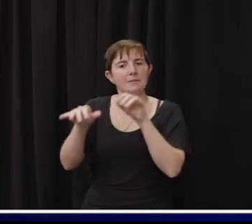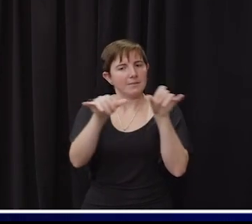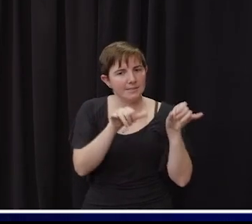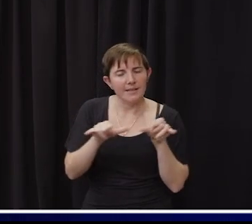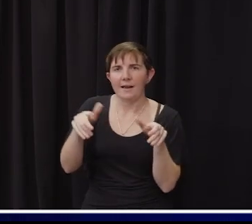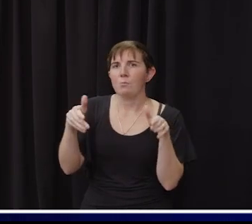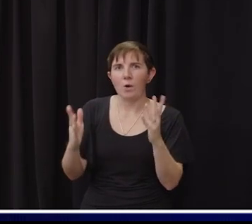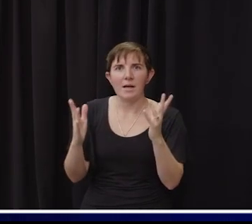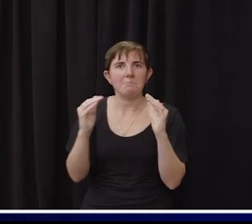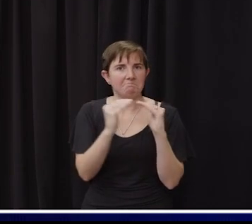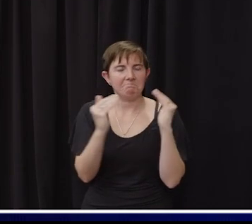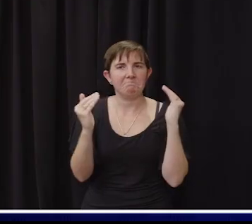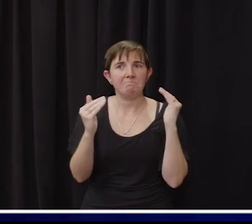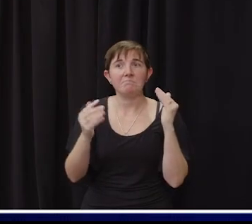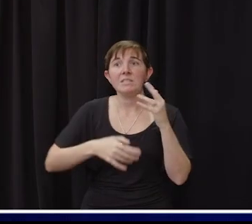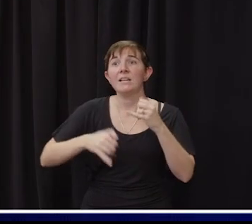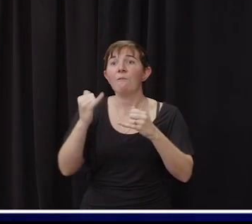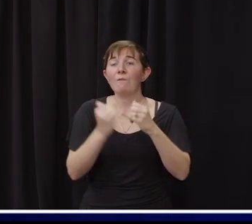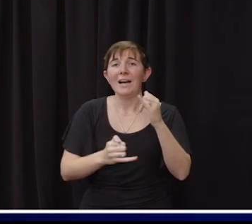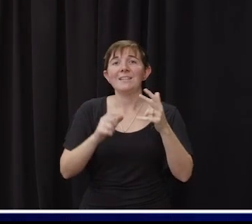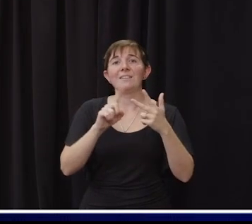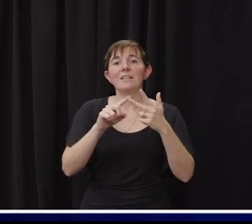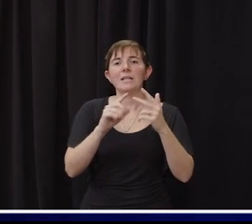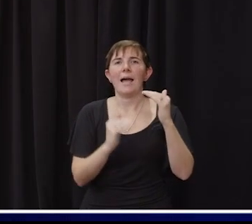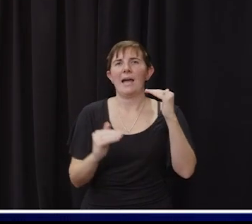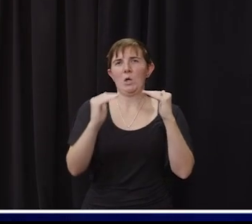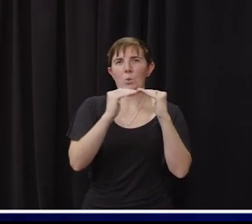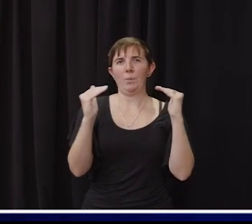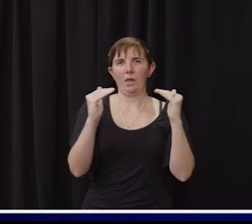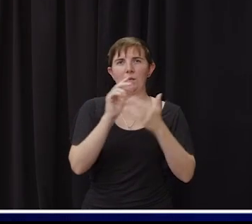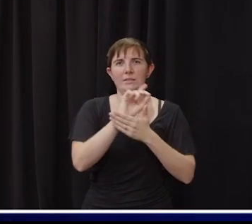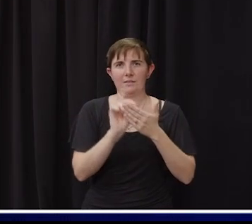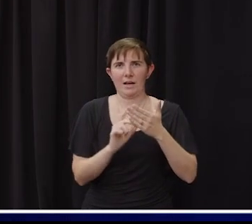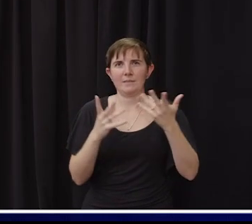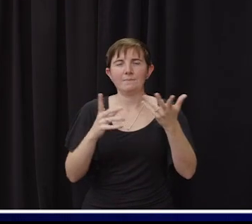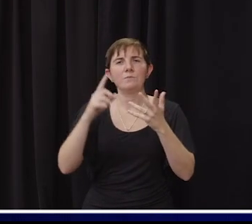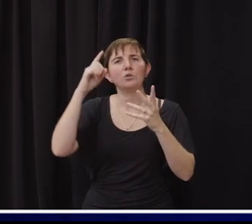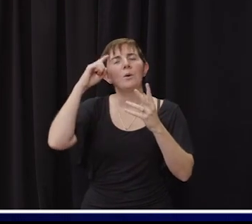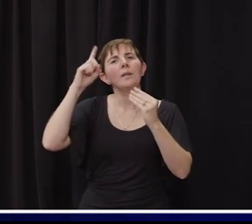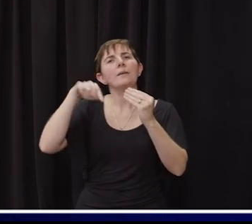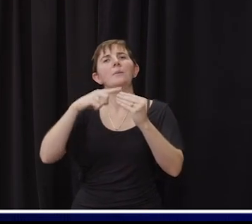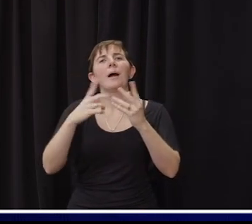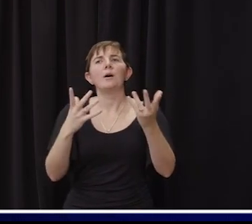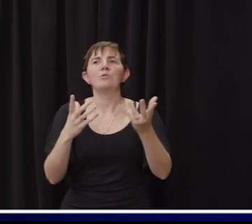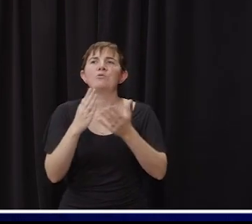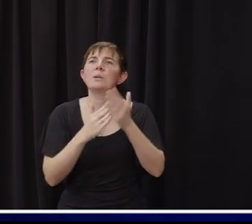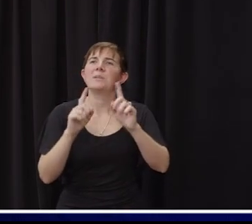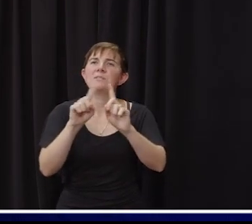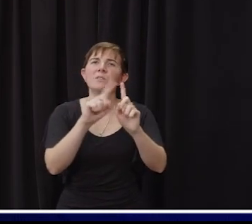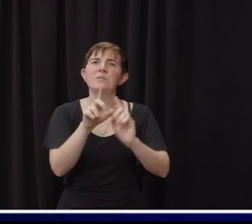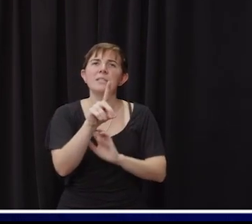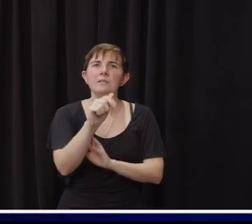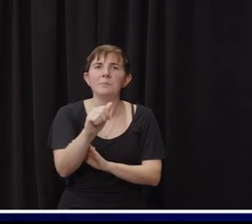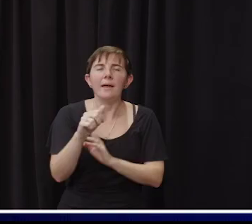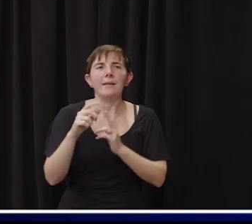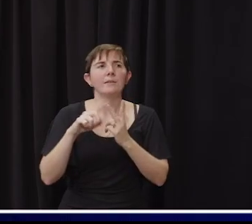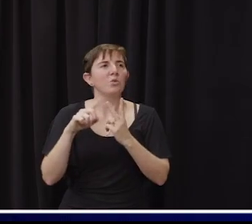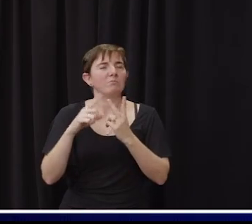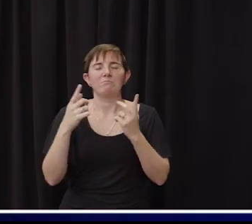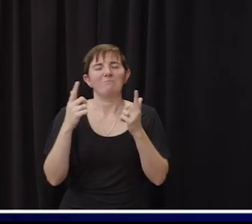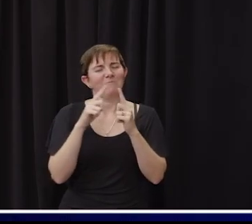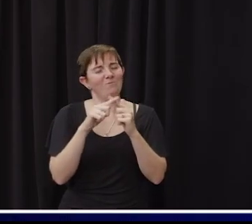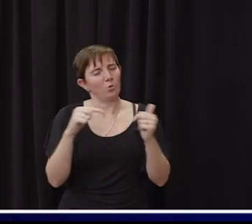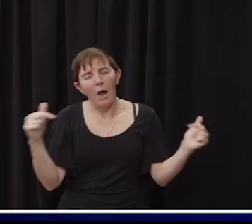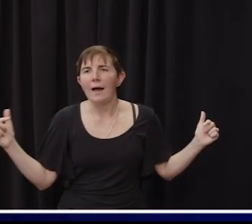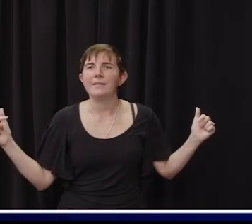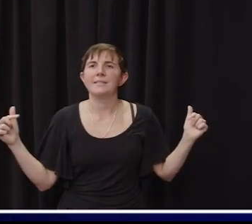way. And then finally, equitable design. So just thinking about some of the disabilities or just the